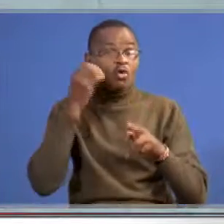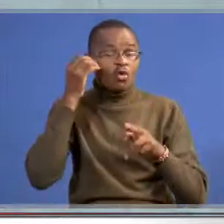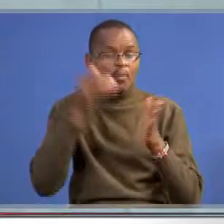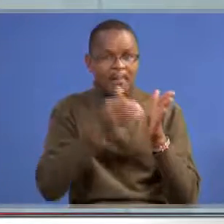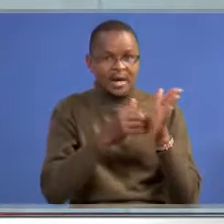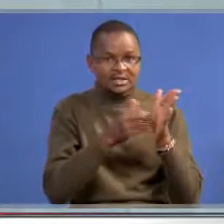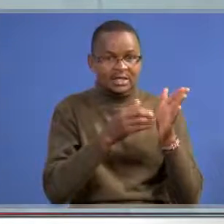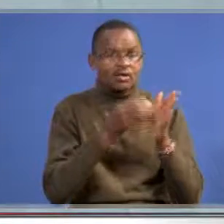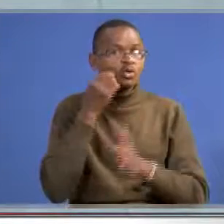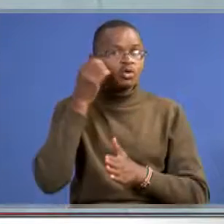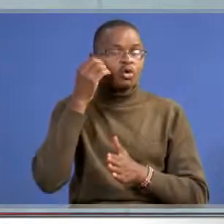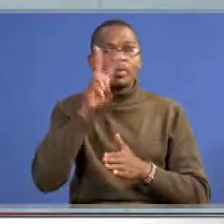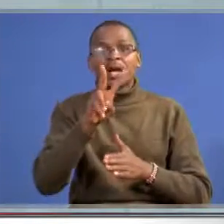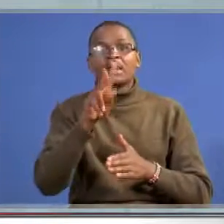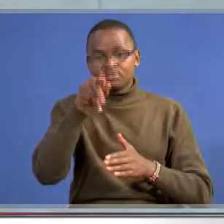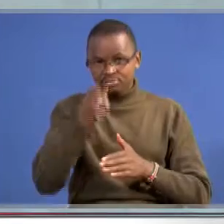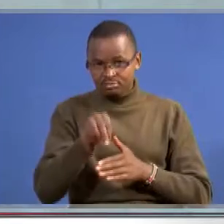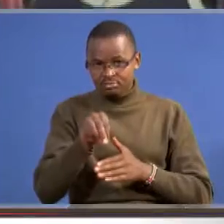at about noon.